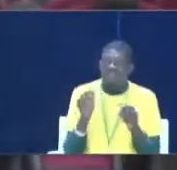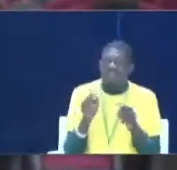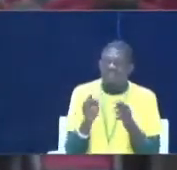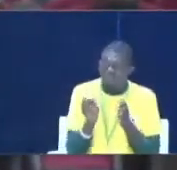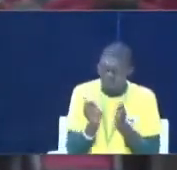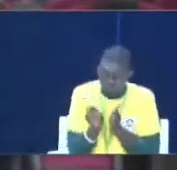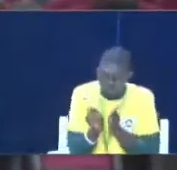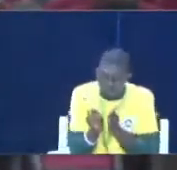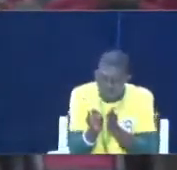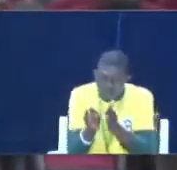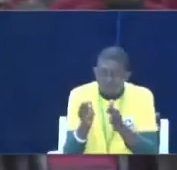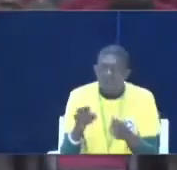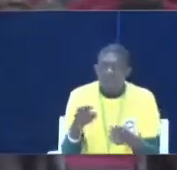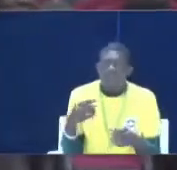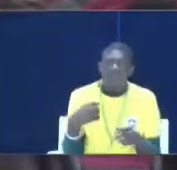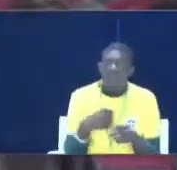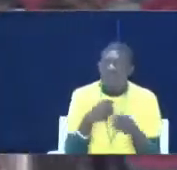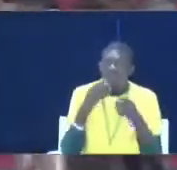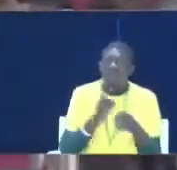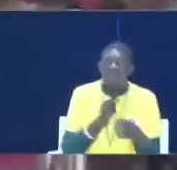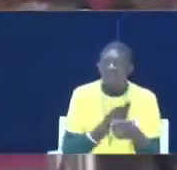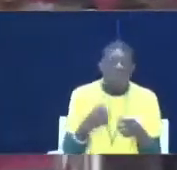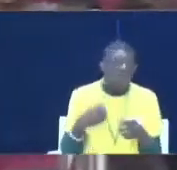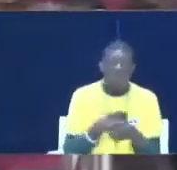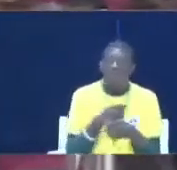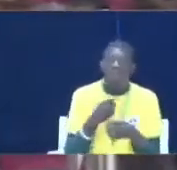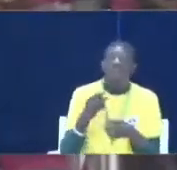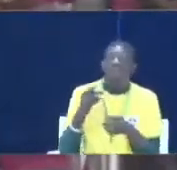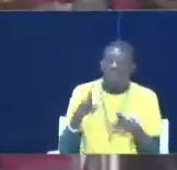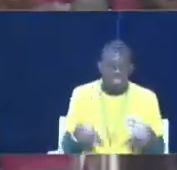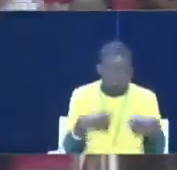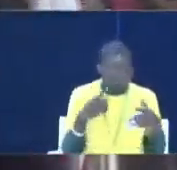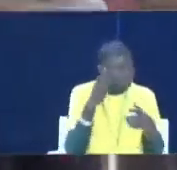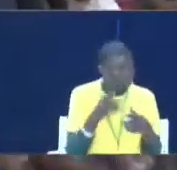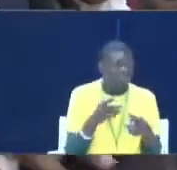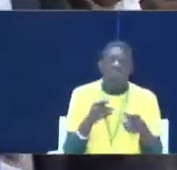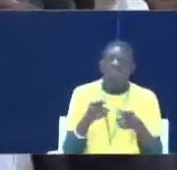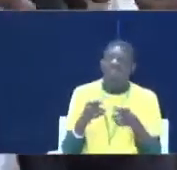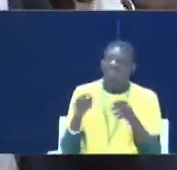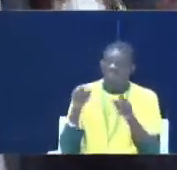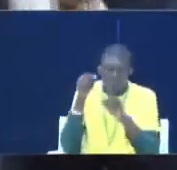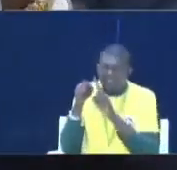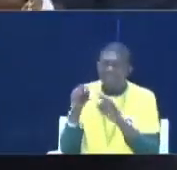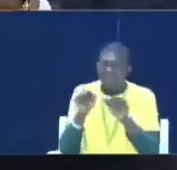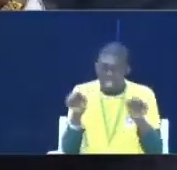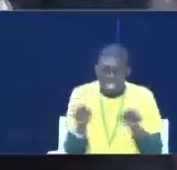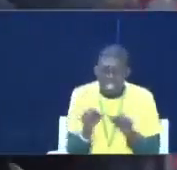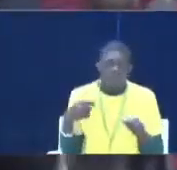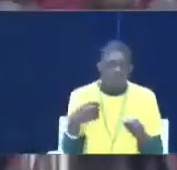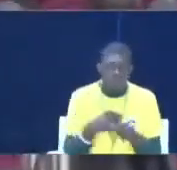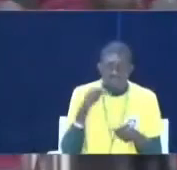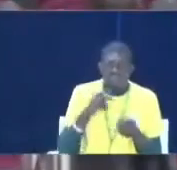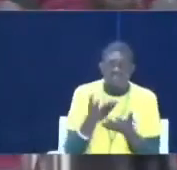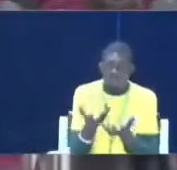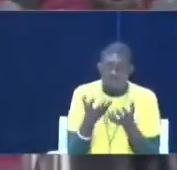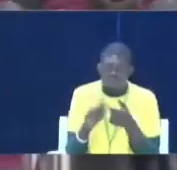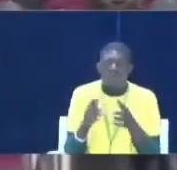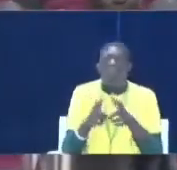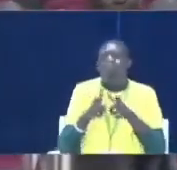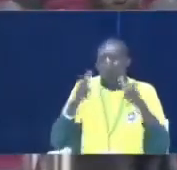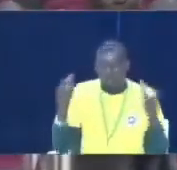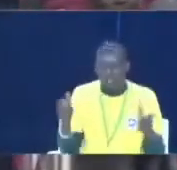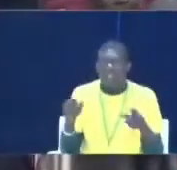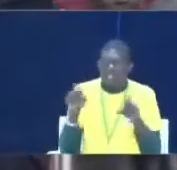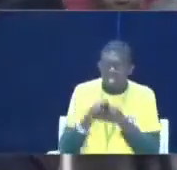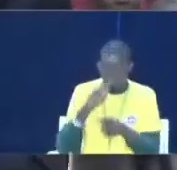narrow. The same way many of us, we've looked at our lives. We've seen specific areas of our life which where we desire to enlarge.